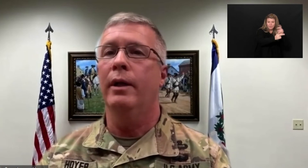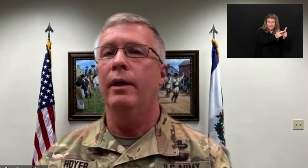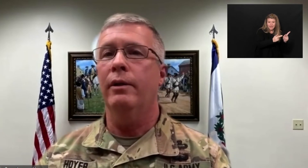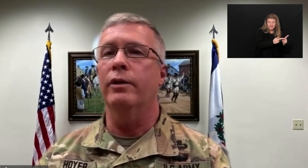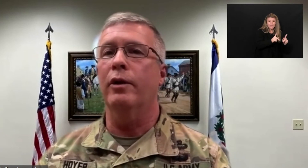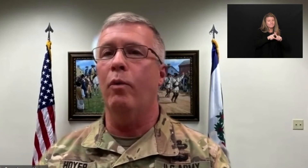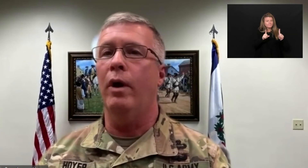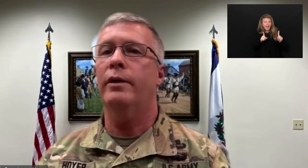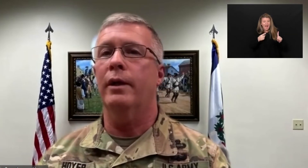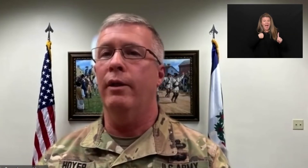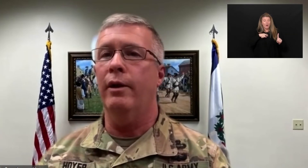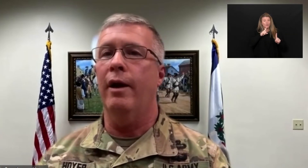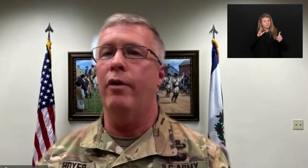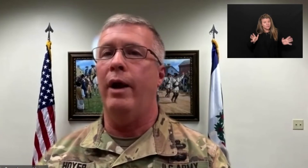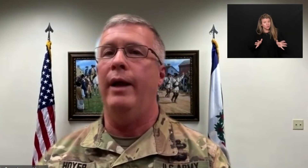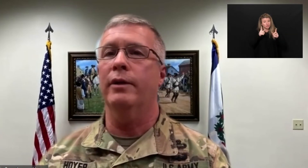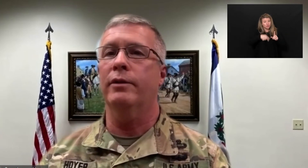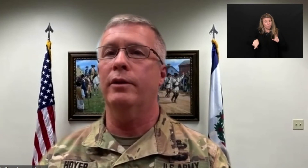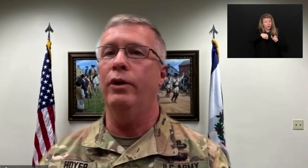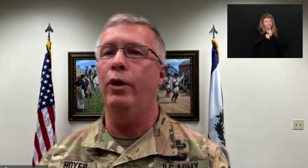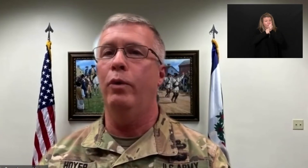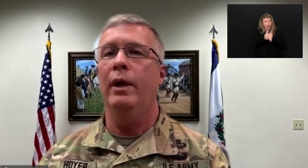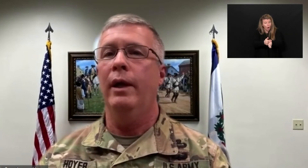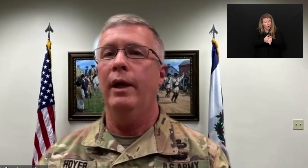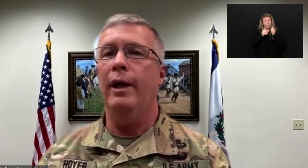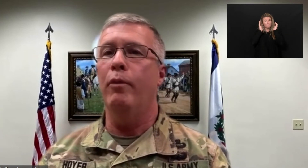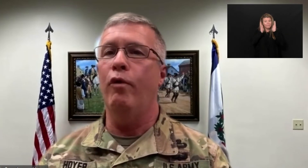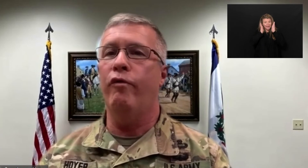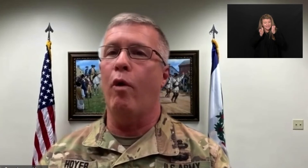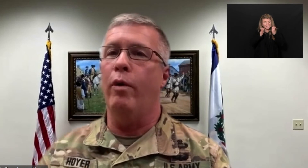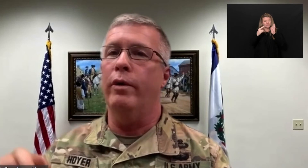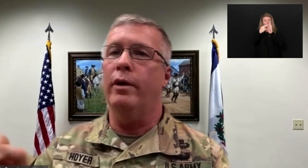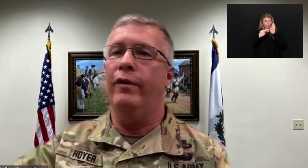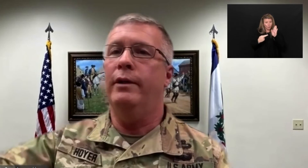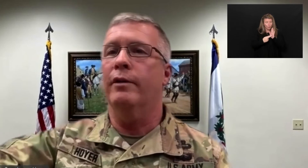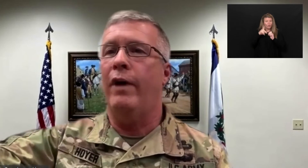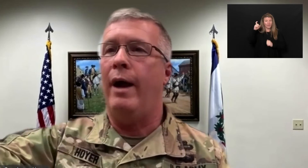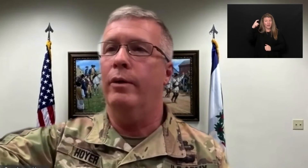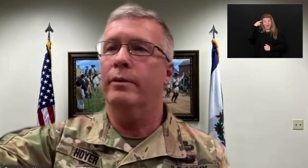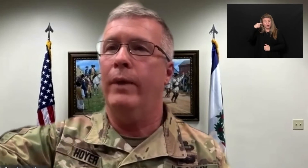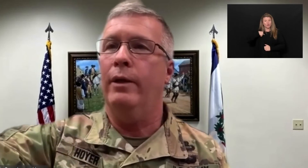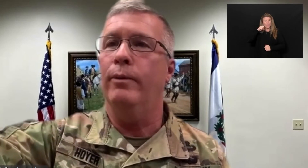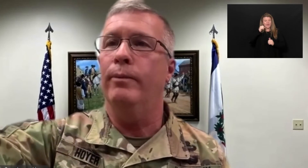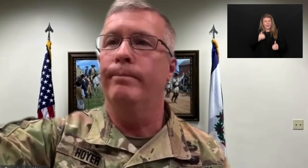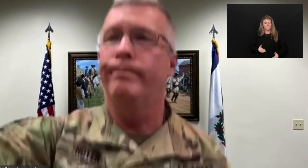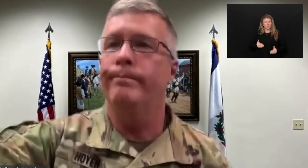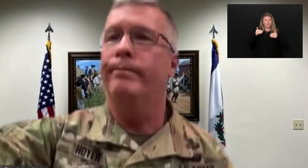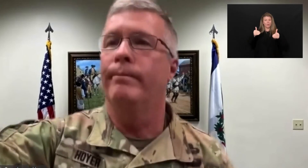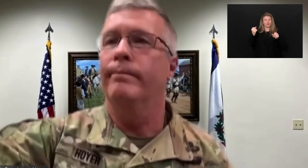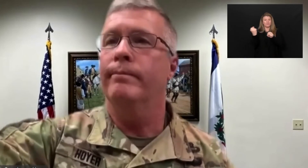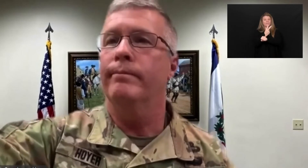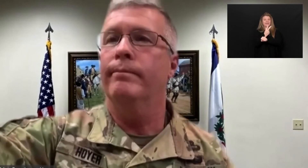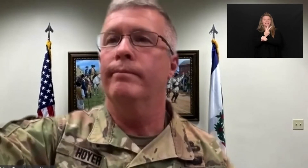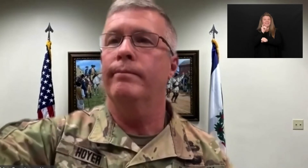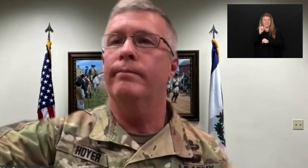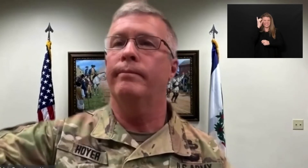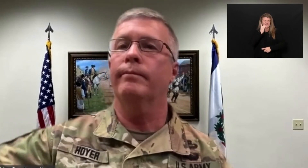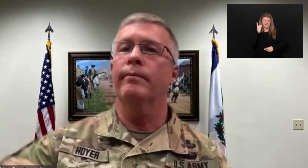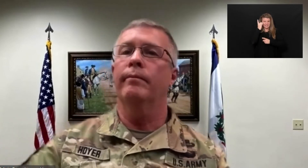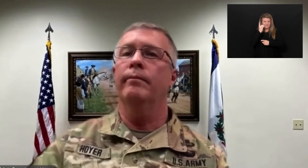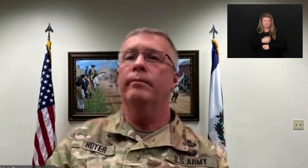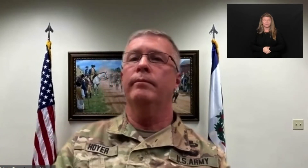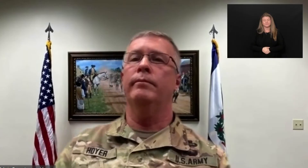hard, listen to what the governor asks us to do, and move forward to defeat this virus. Thank you. All